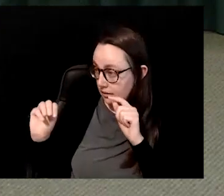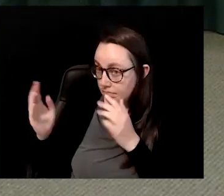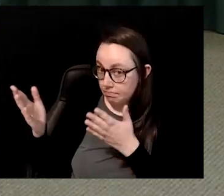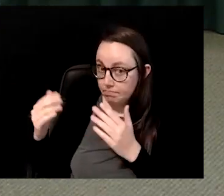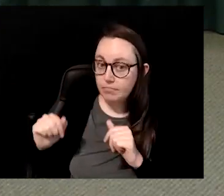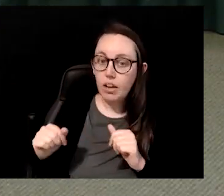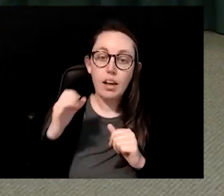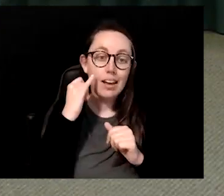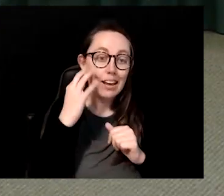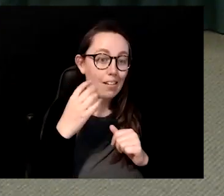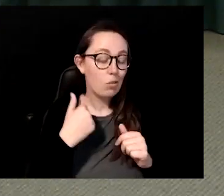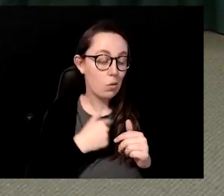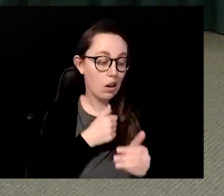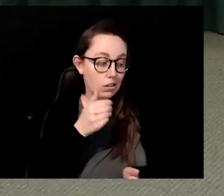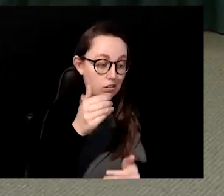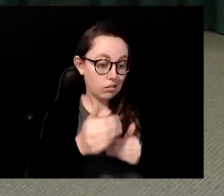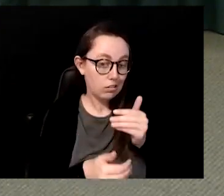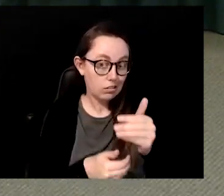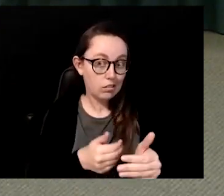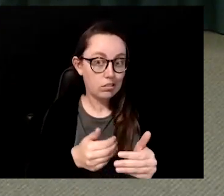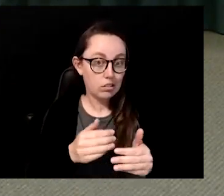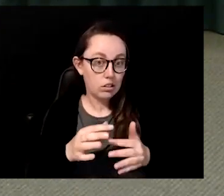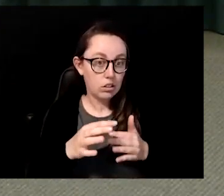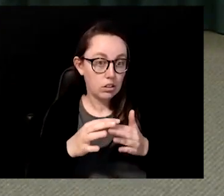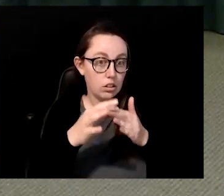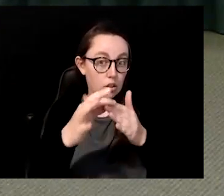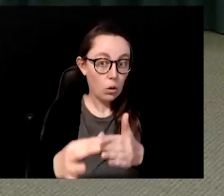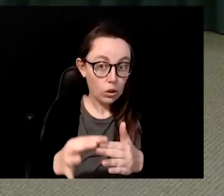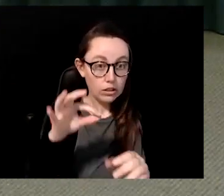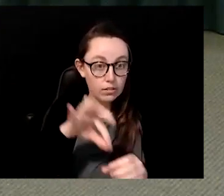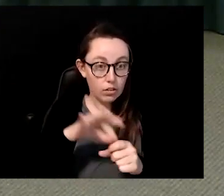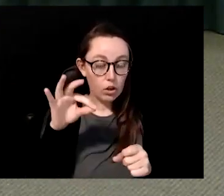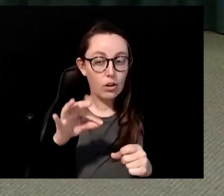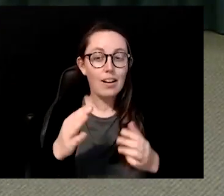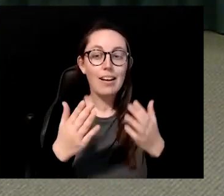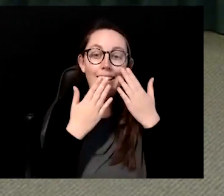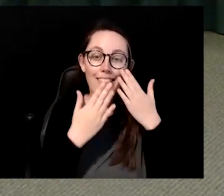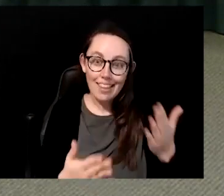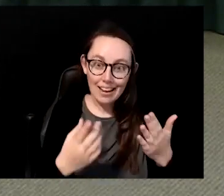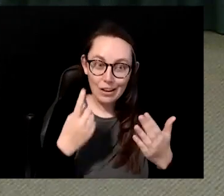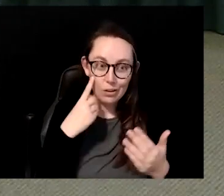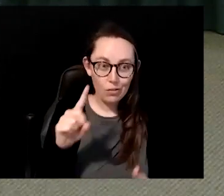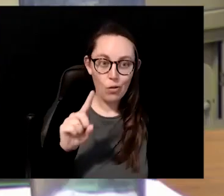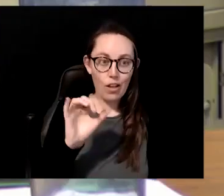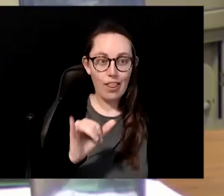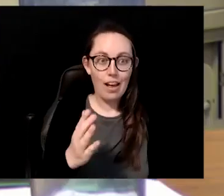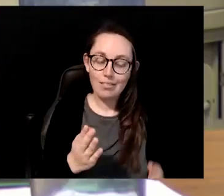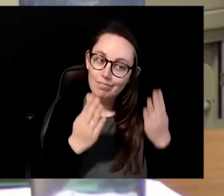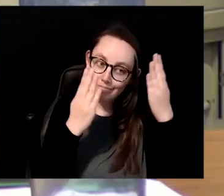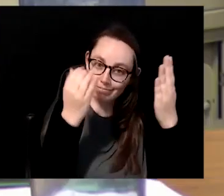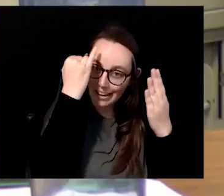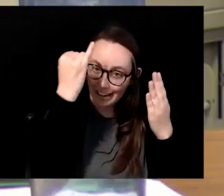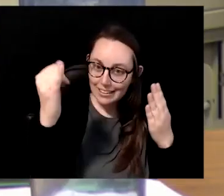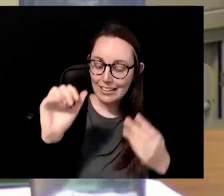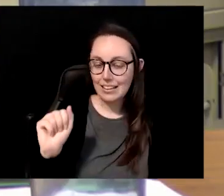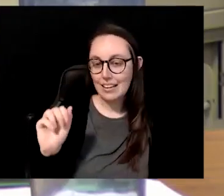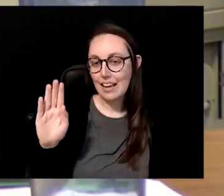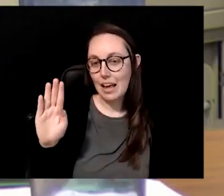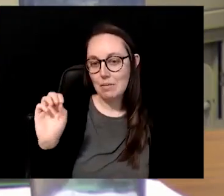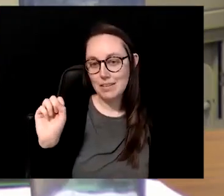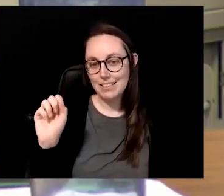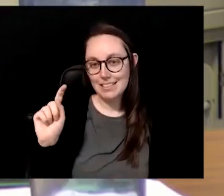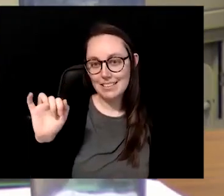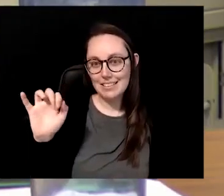kind of you know I thank you for the abstain suggestion because I hate abstaining for anything because it's not a it's non-committal